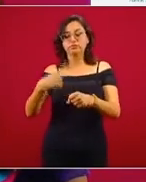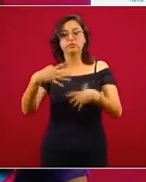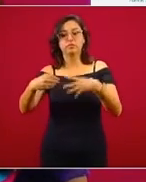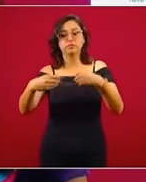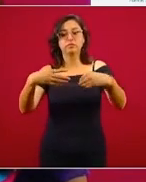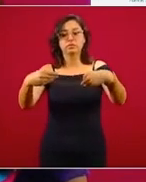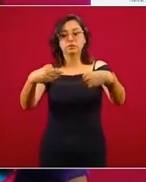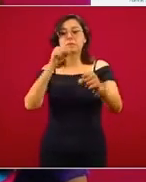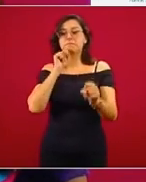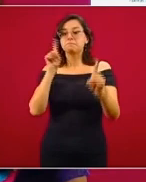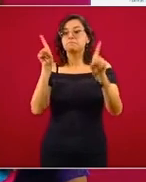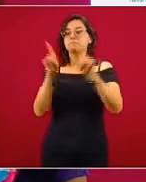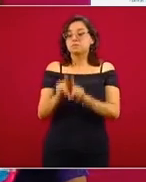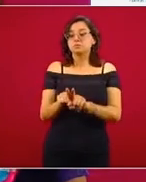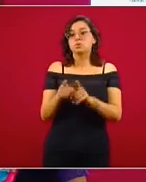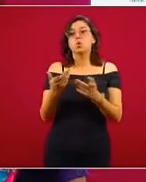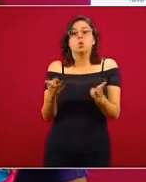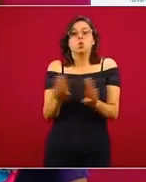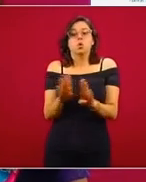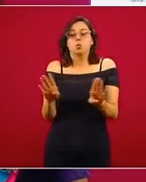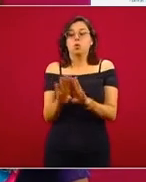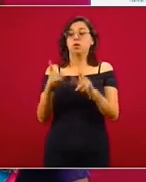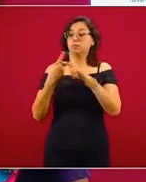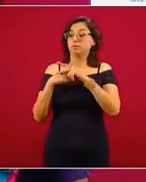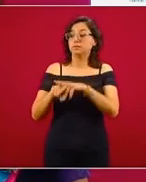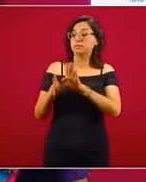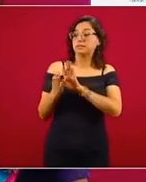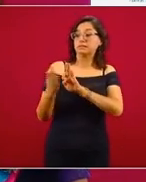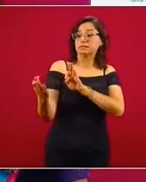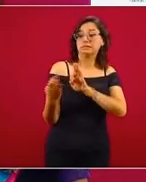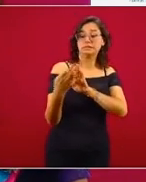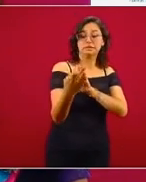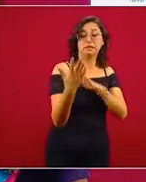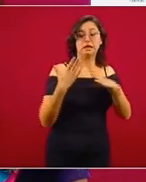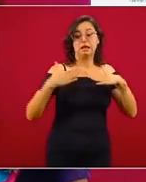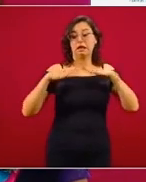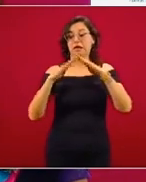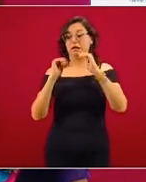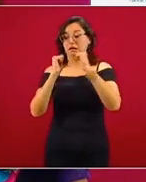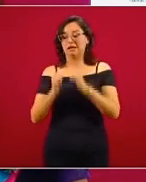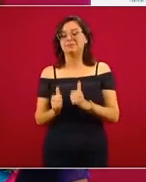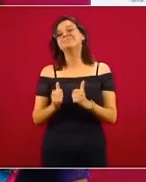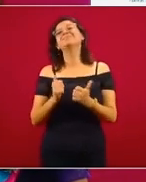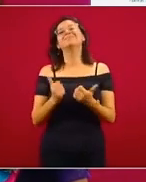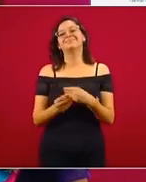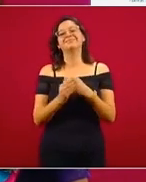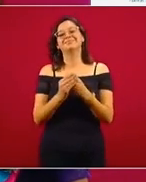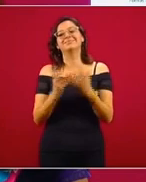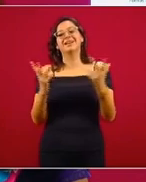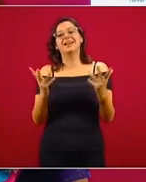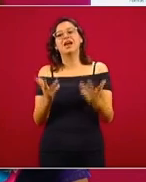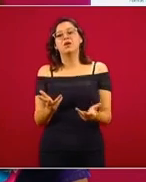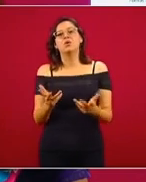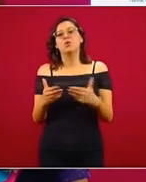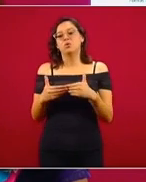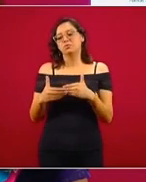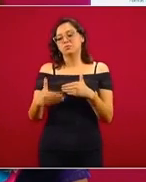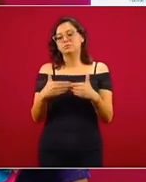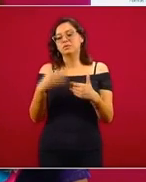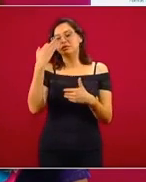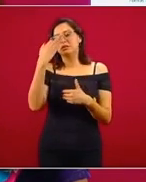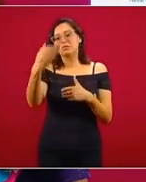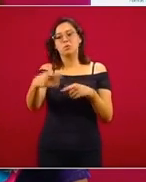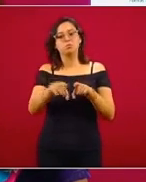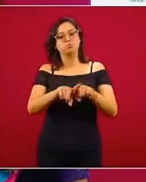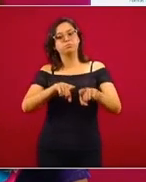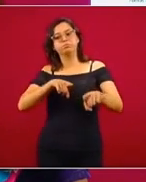state shows great variation, and this has to do with a number of factors, one